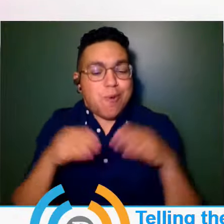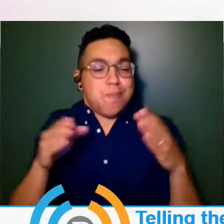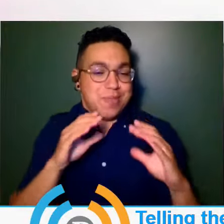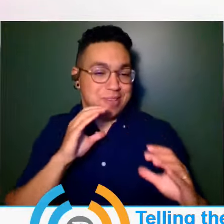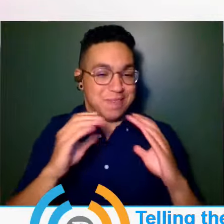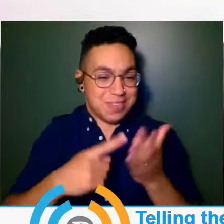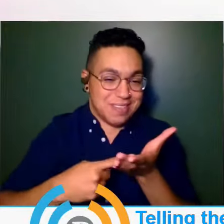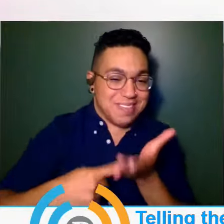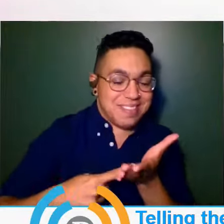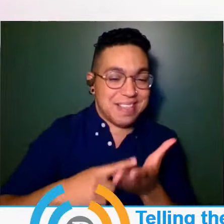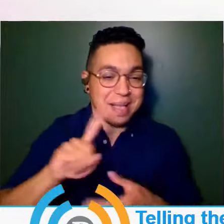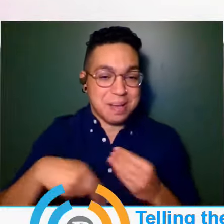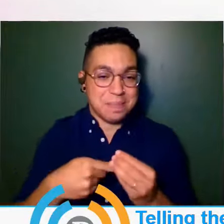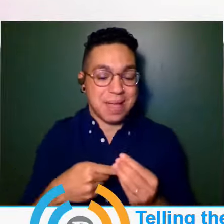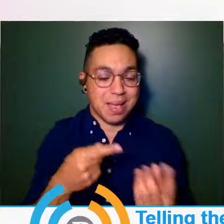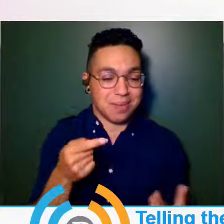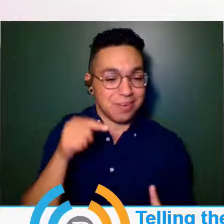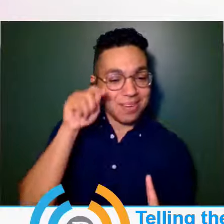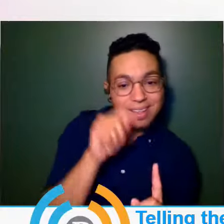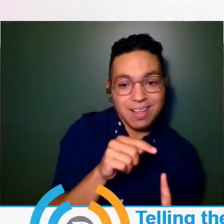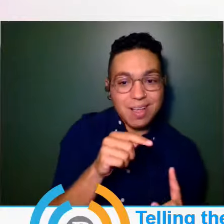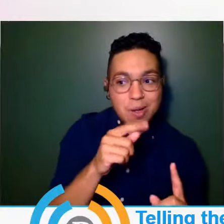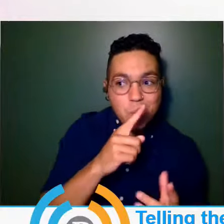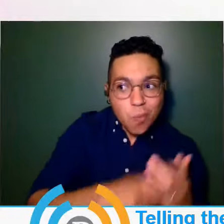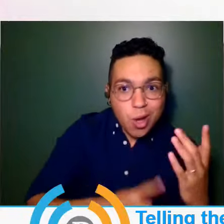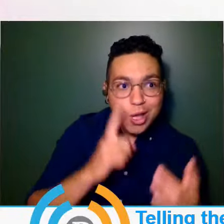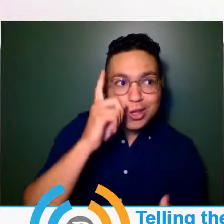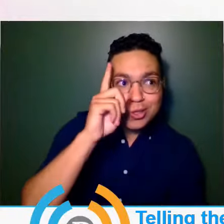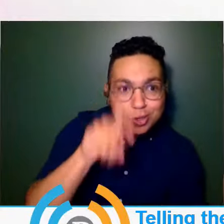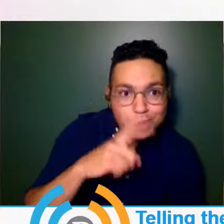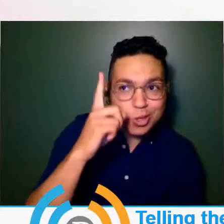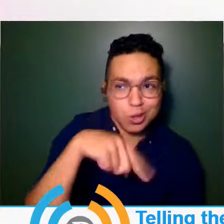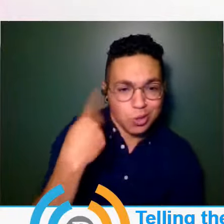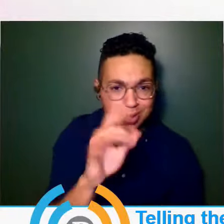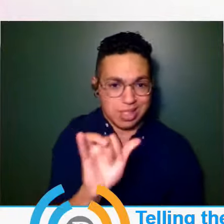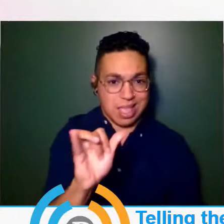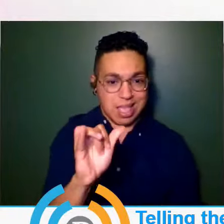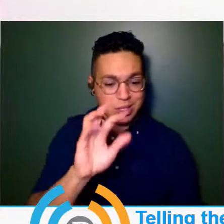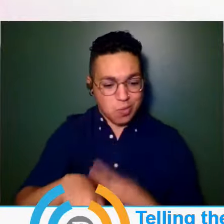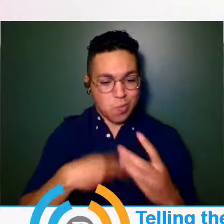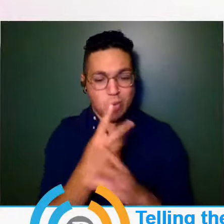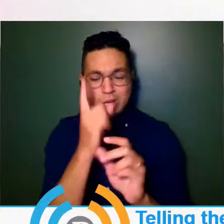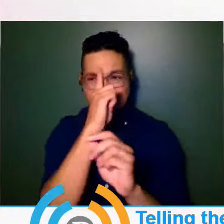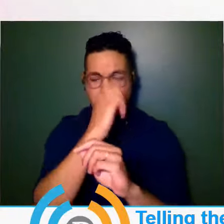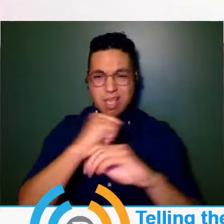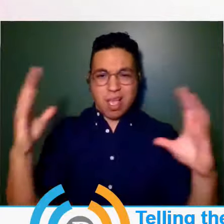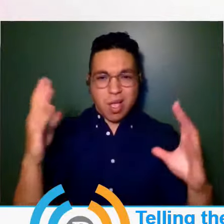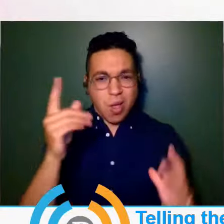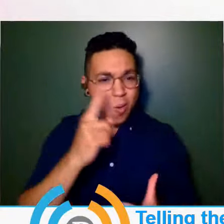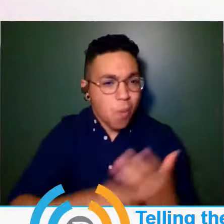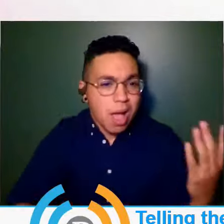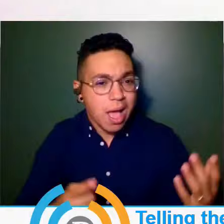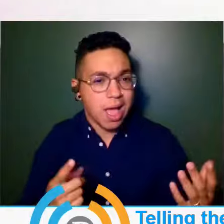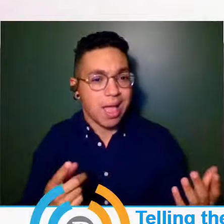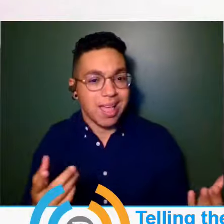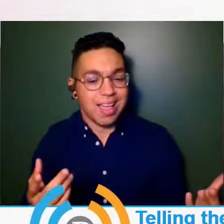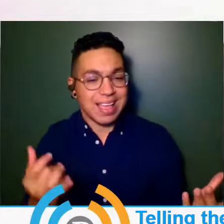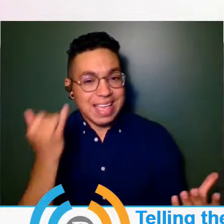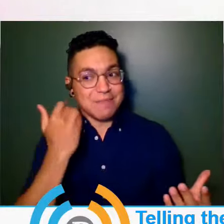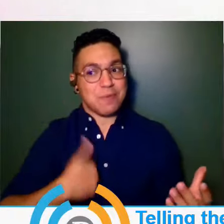well, what should our world look like? What should our world look like if we were